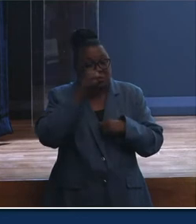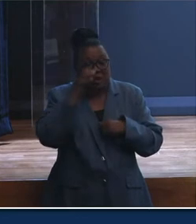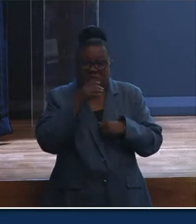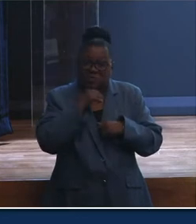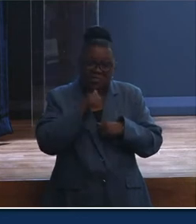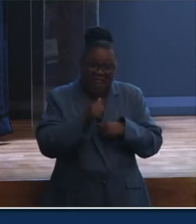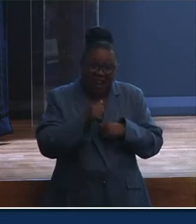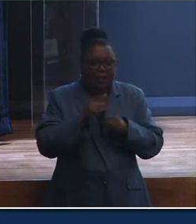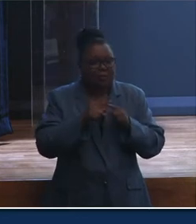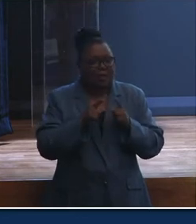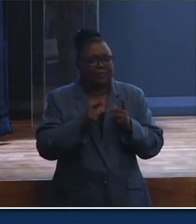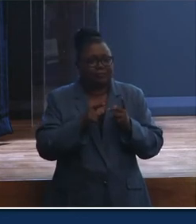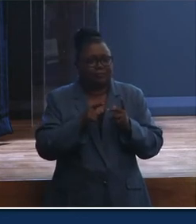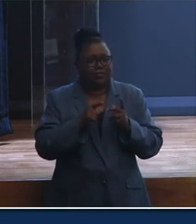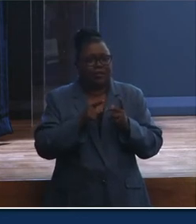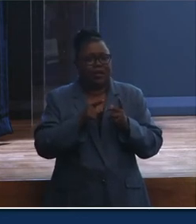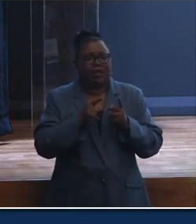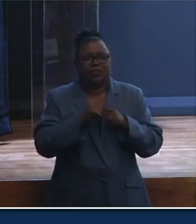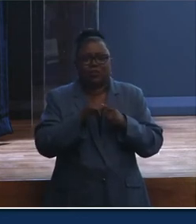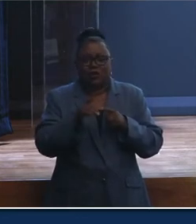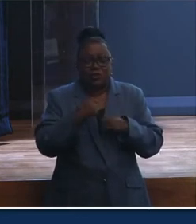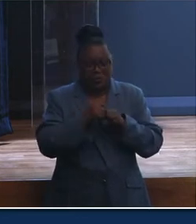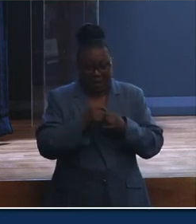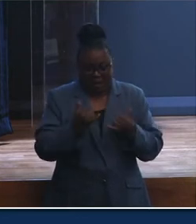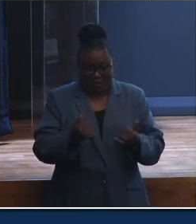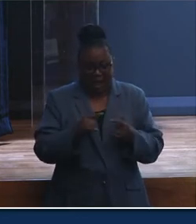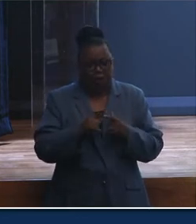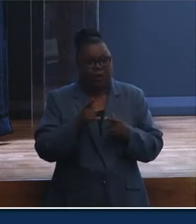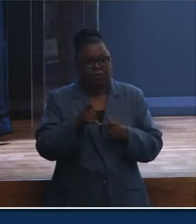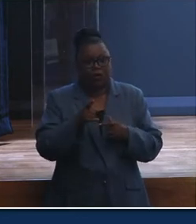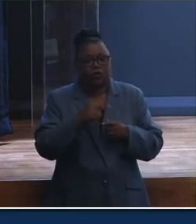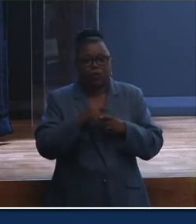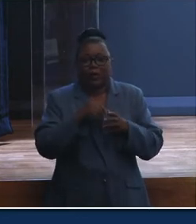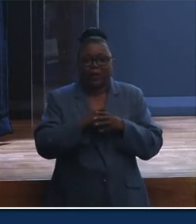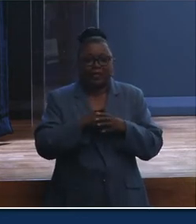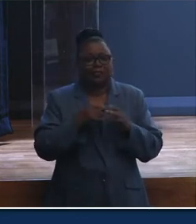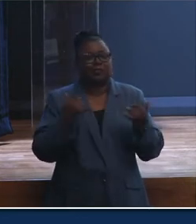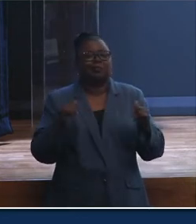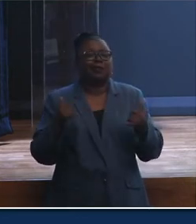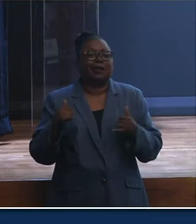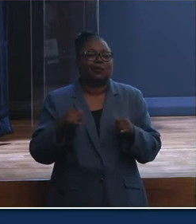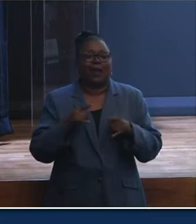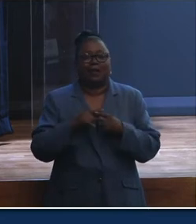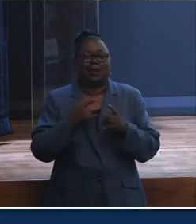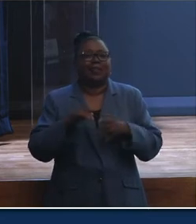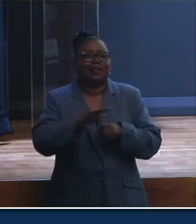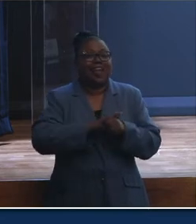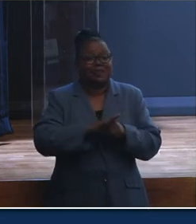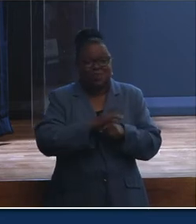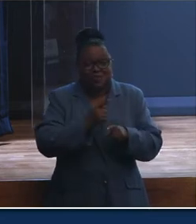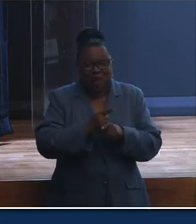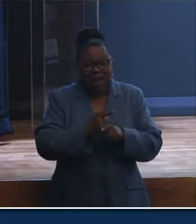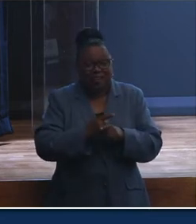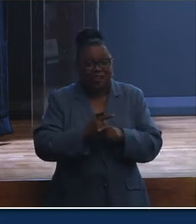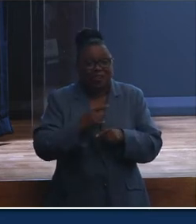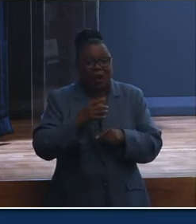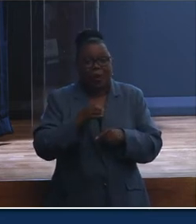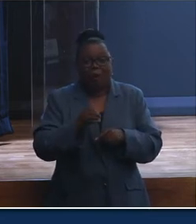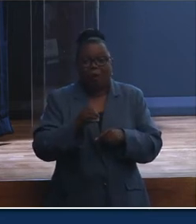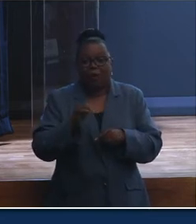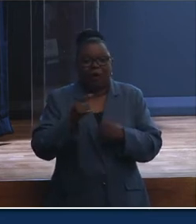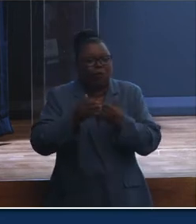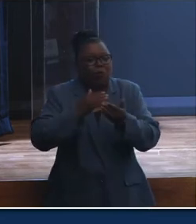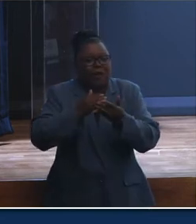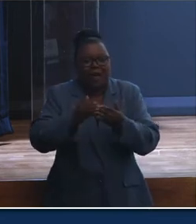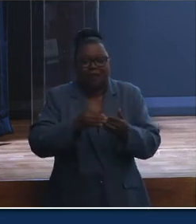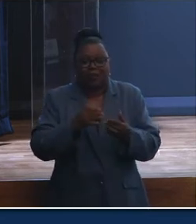not. But it was, you know, you're a bat and you're Mickey Mantle at the plate, or you're, and this is just goofing around right. in the neighborhood, right? Or Al Kaline or